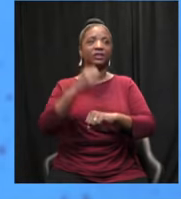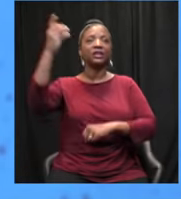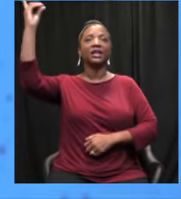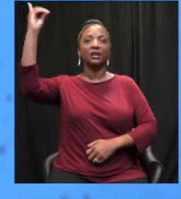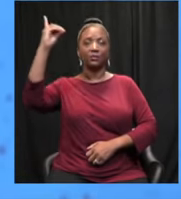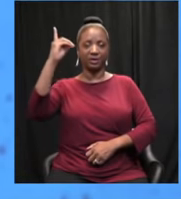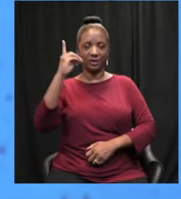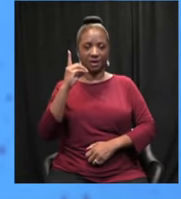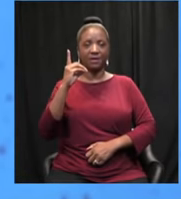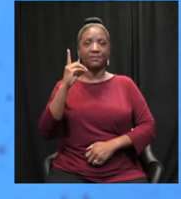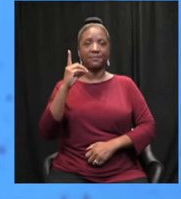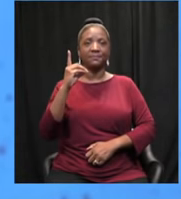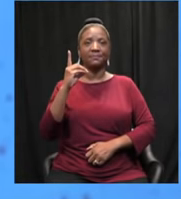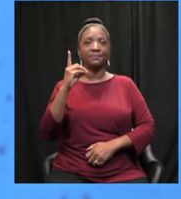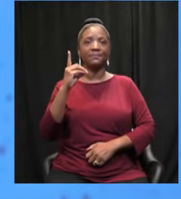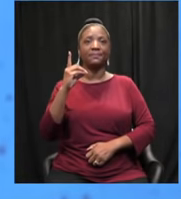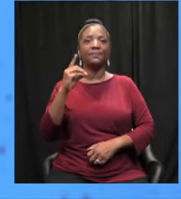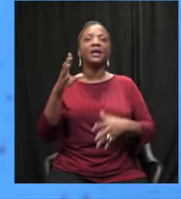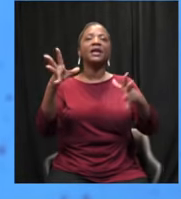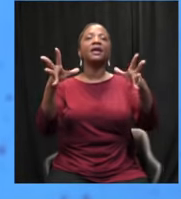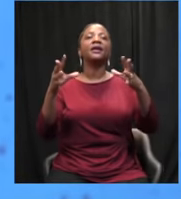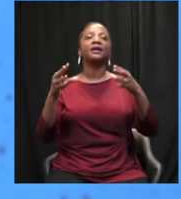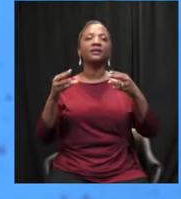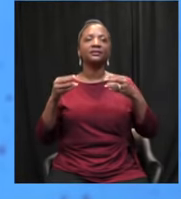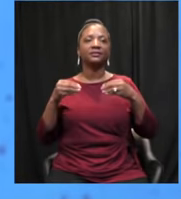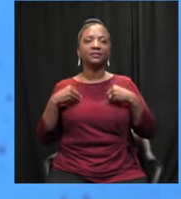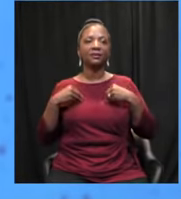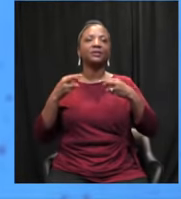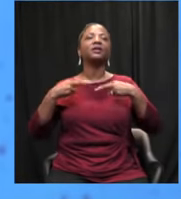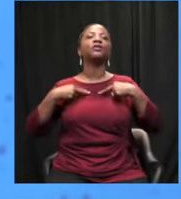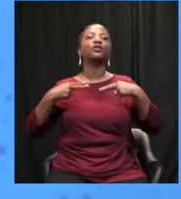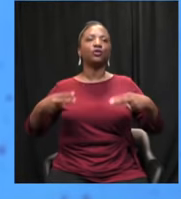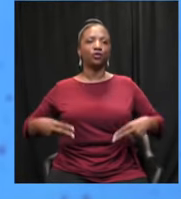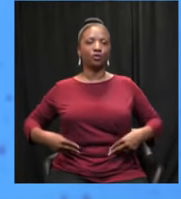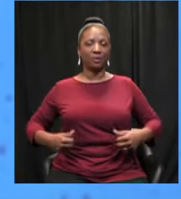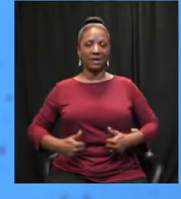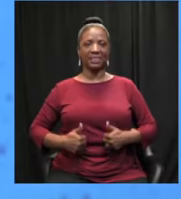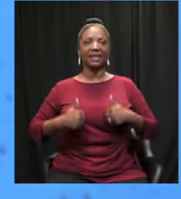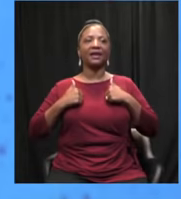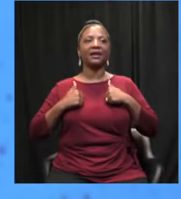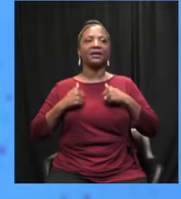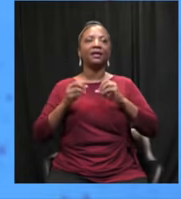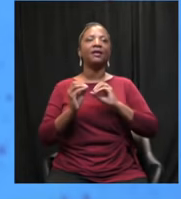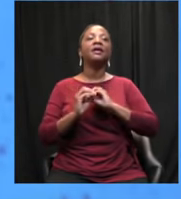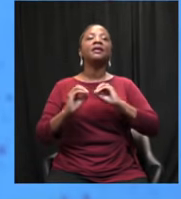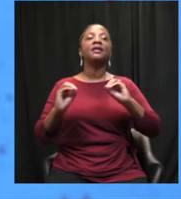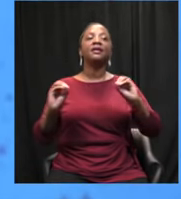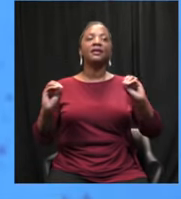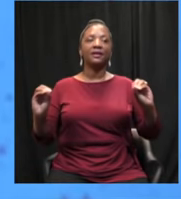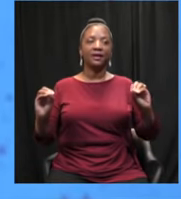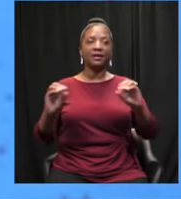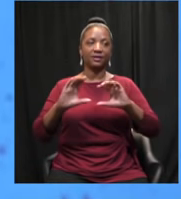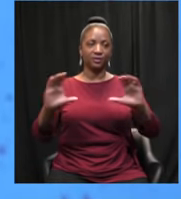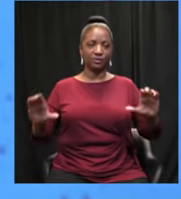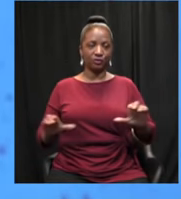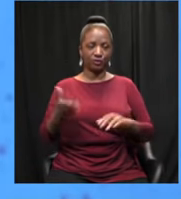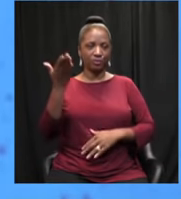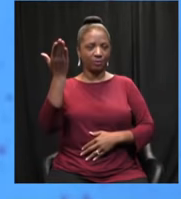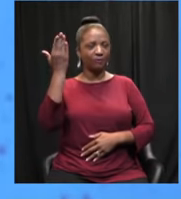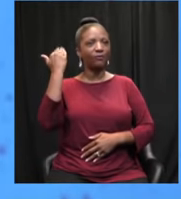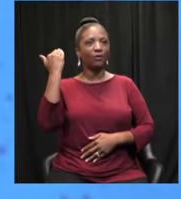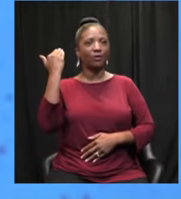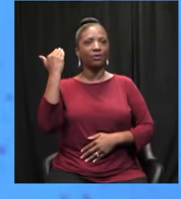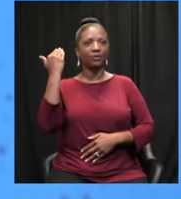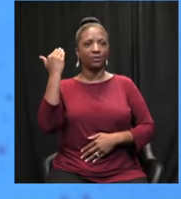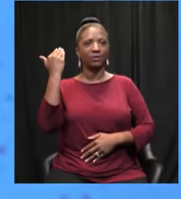take on human flesh. And no one had ever done this, never had it ever occurred that a God would take on human